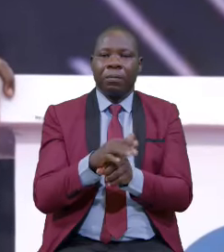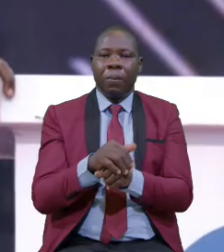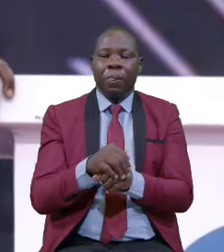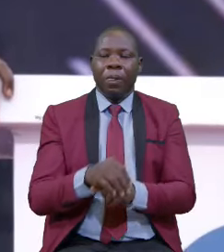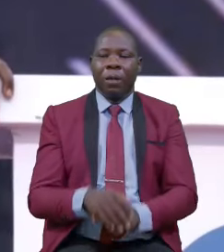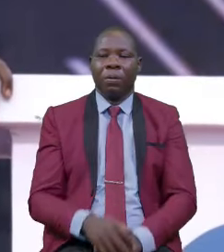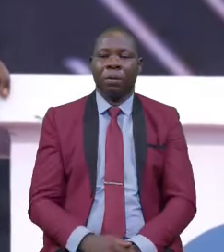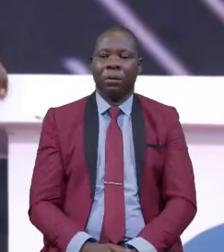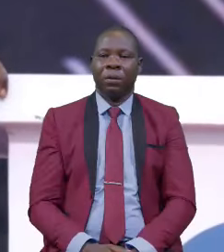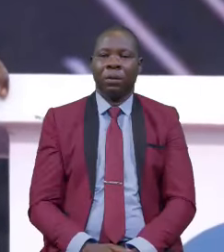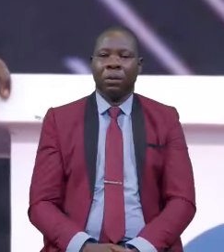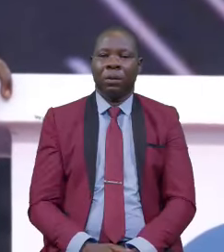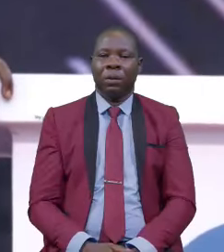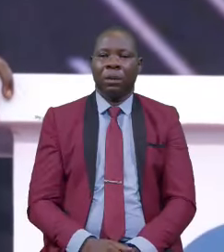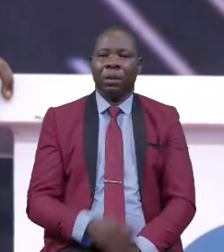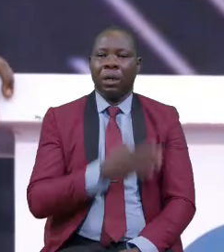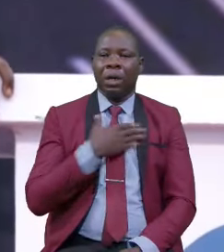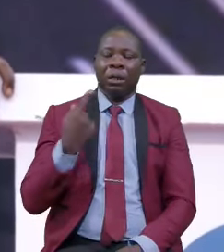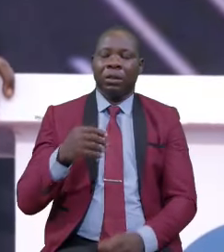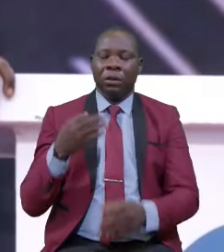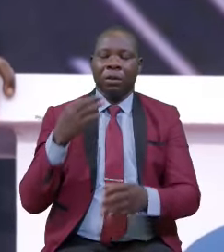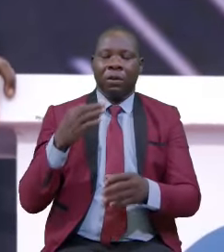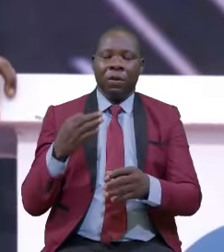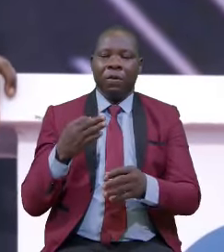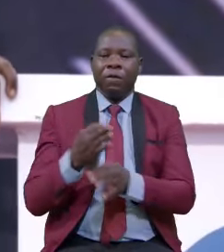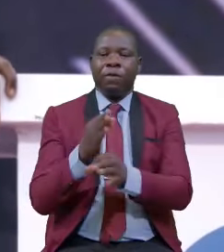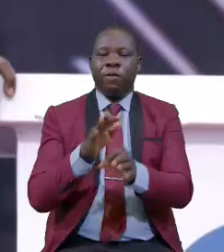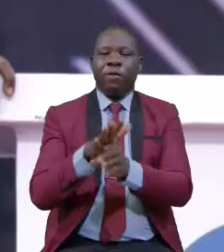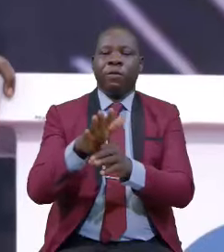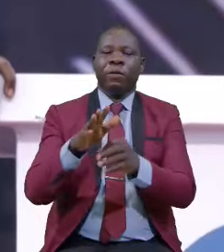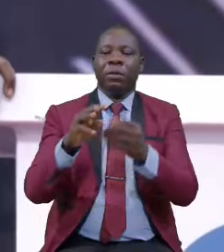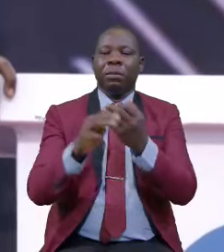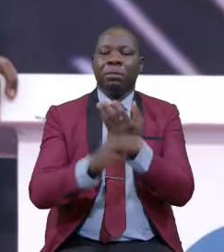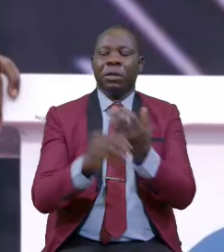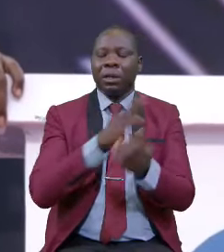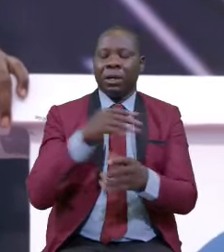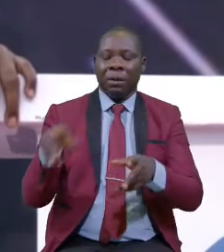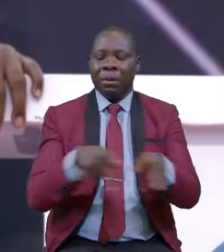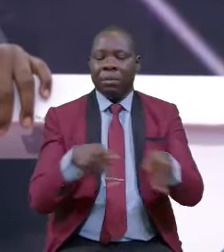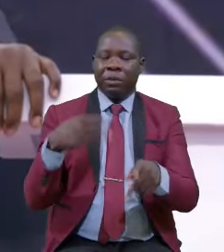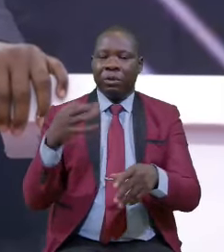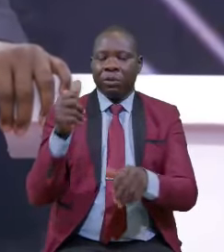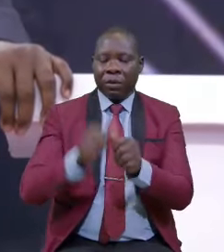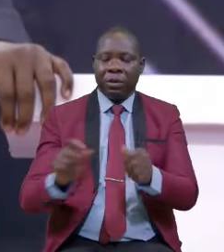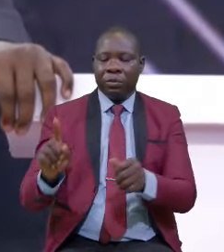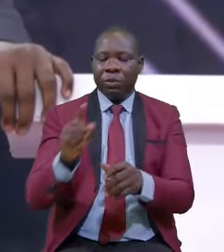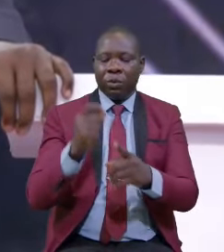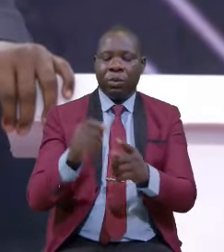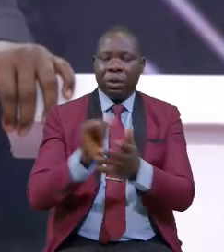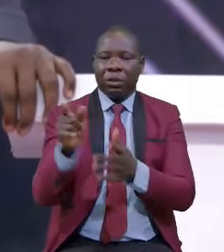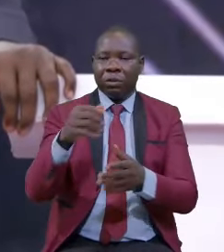And the fulfillment, the performance of every word you have heard, every promise in the book,